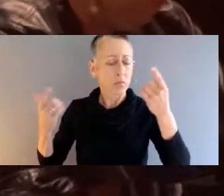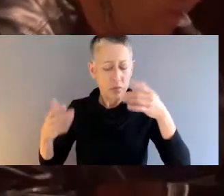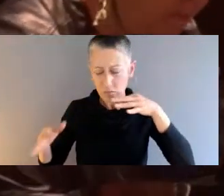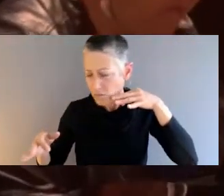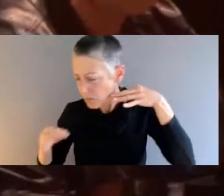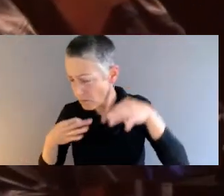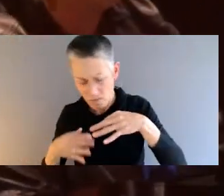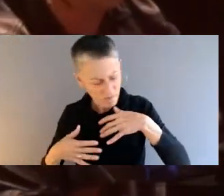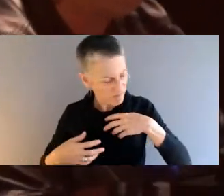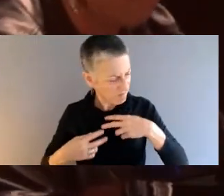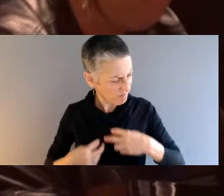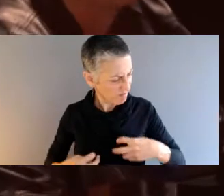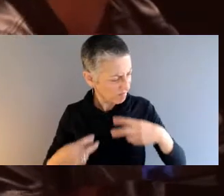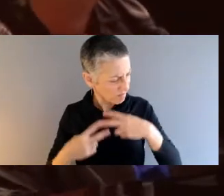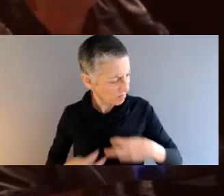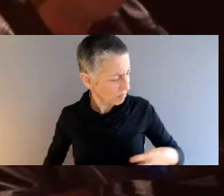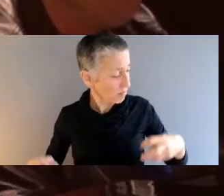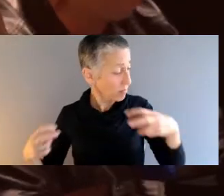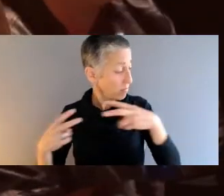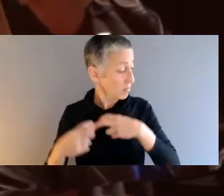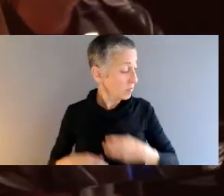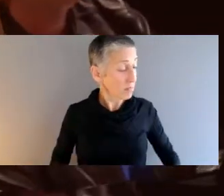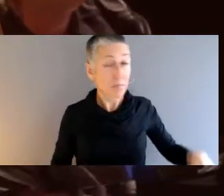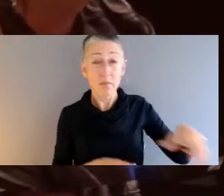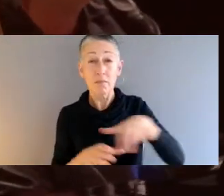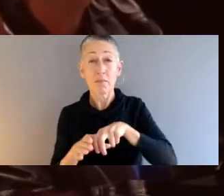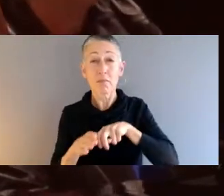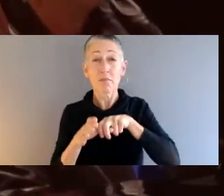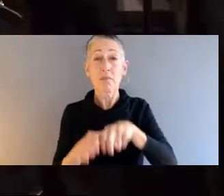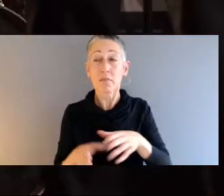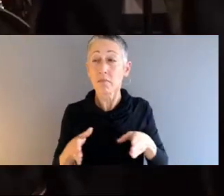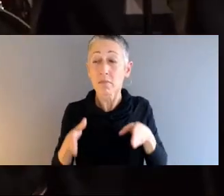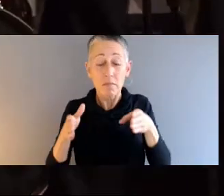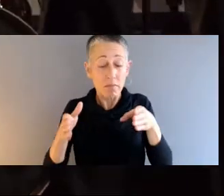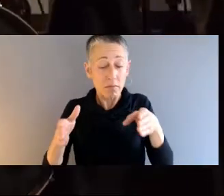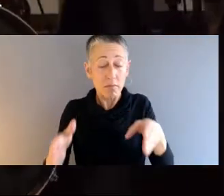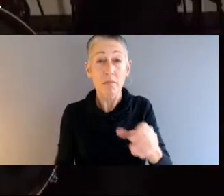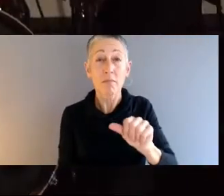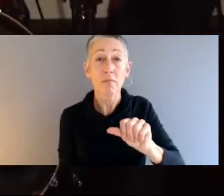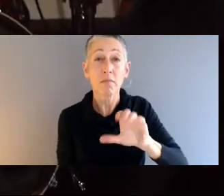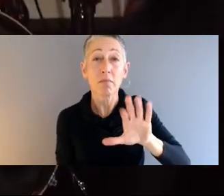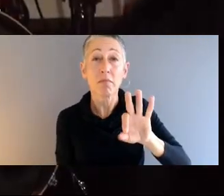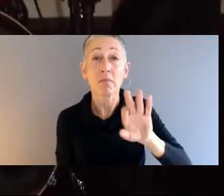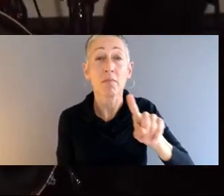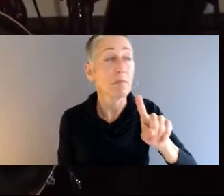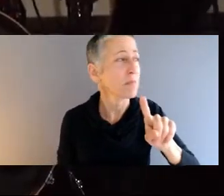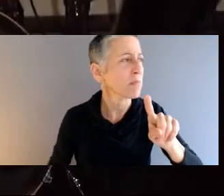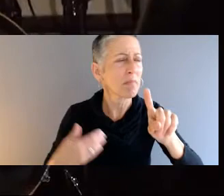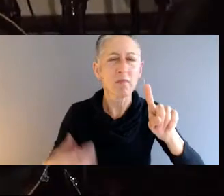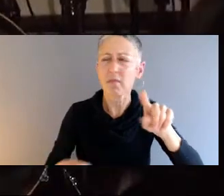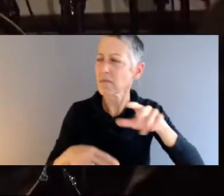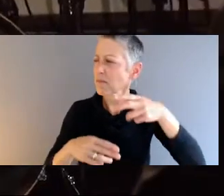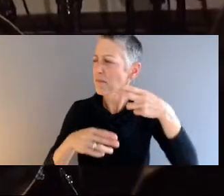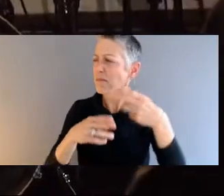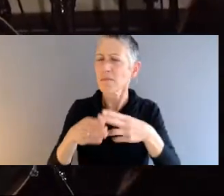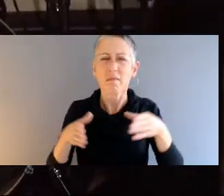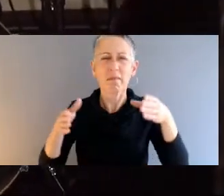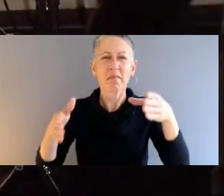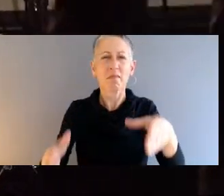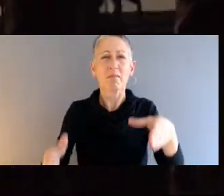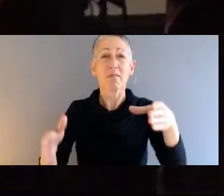on. Out on the A591, Earth is on fire in the setting